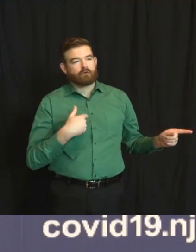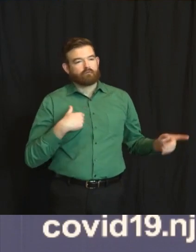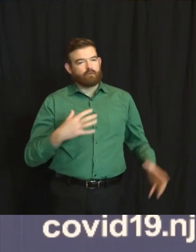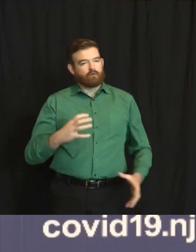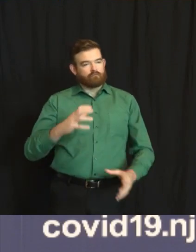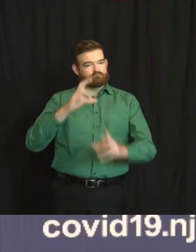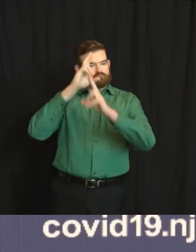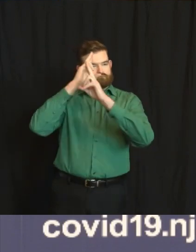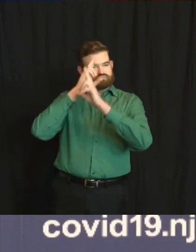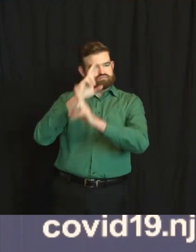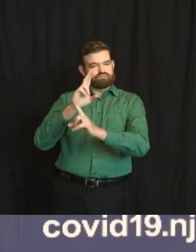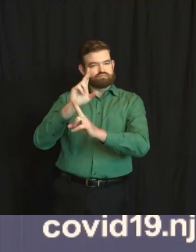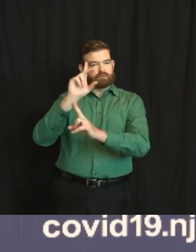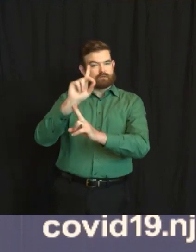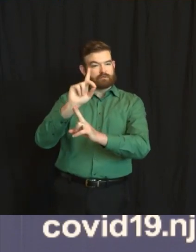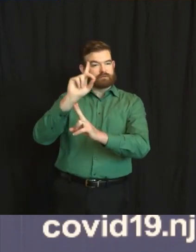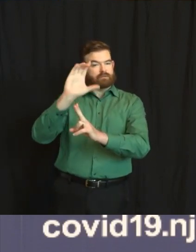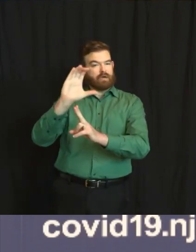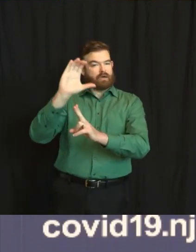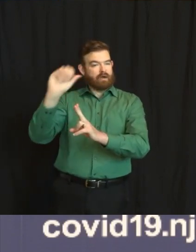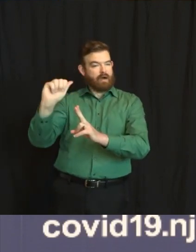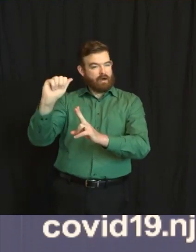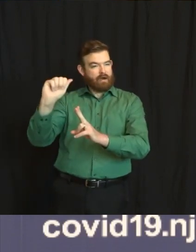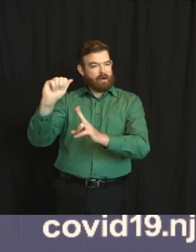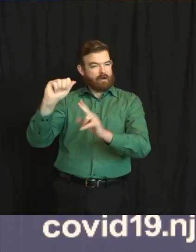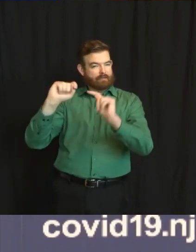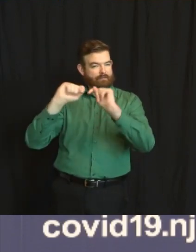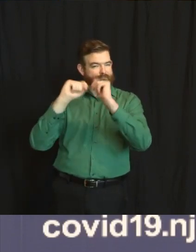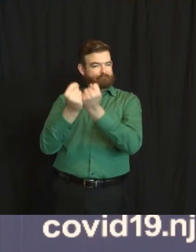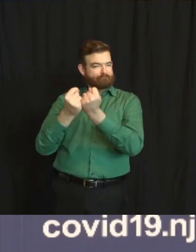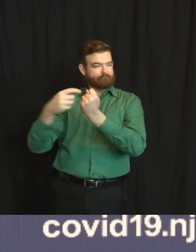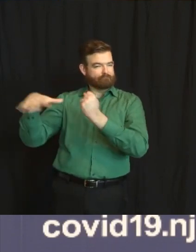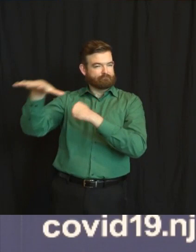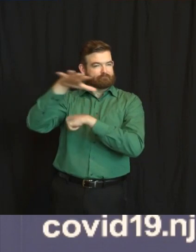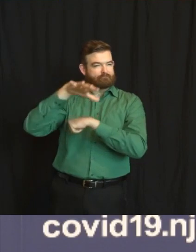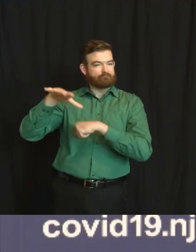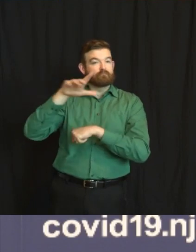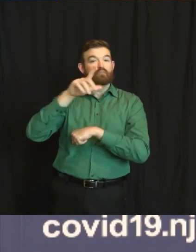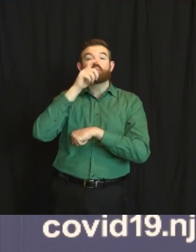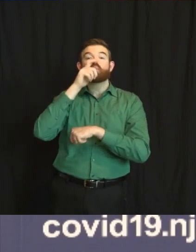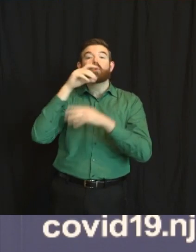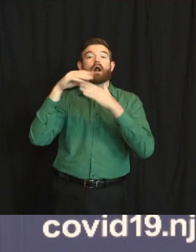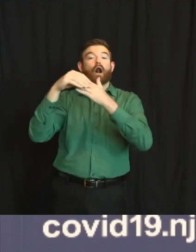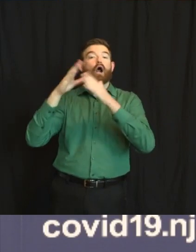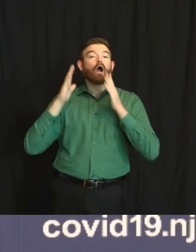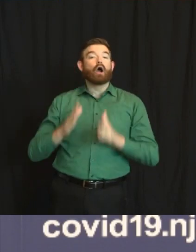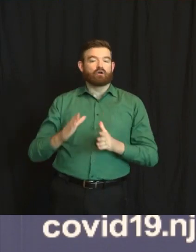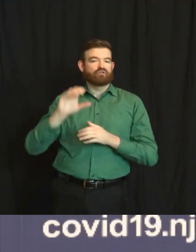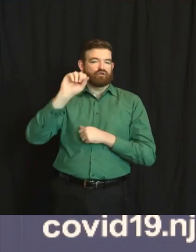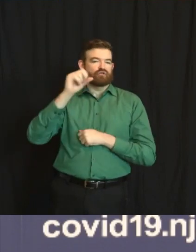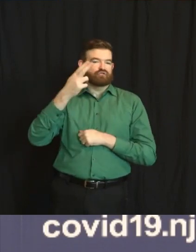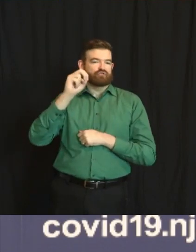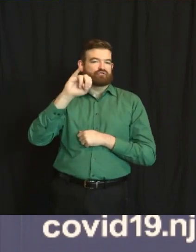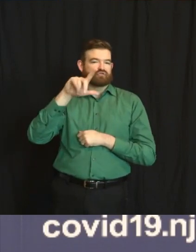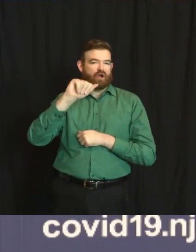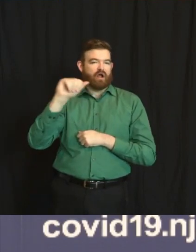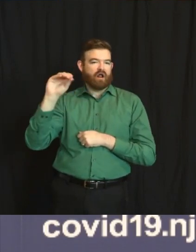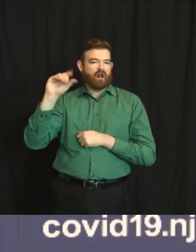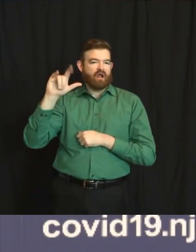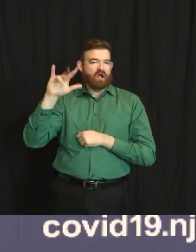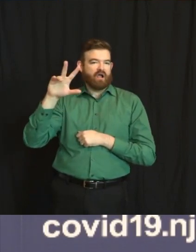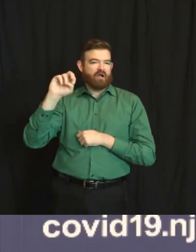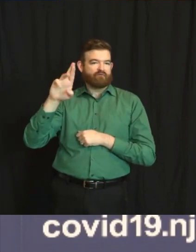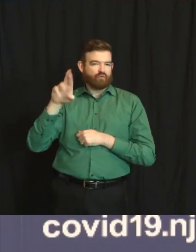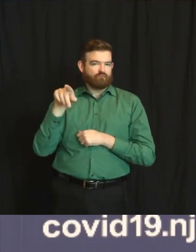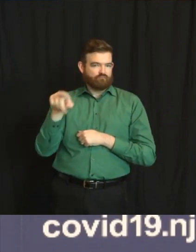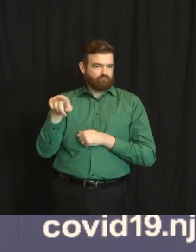DCA brothers and sisters led extraordinarily by Sheila Oliver, in particular the Division of Fire Safety. So to State